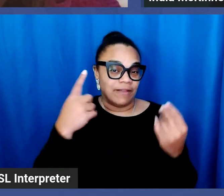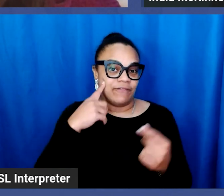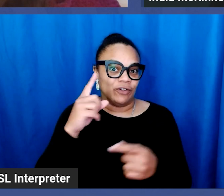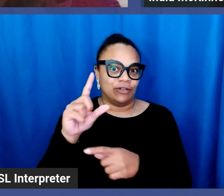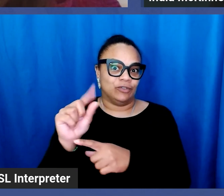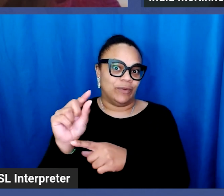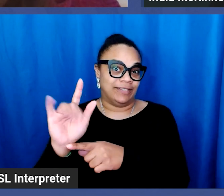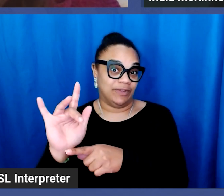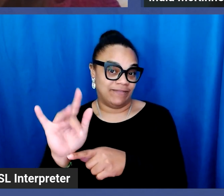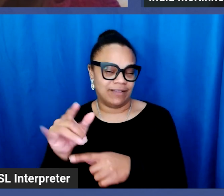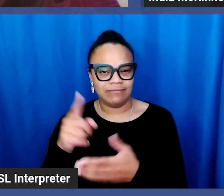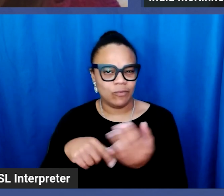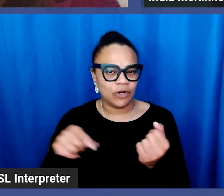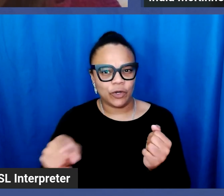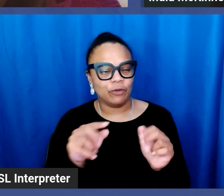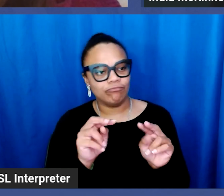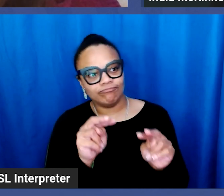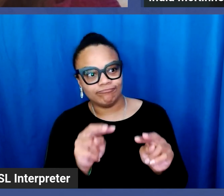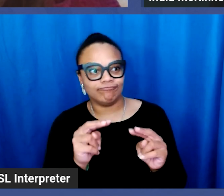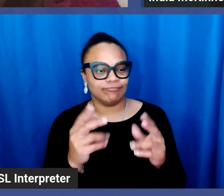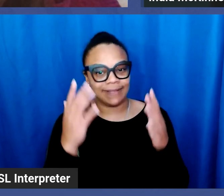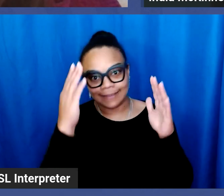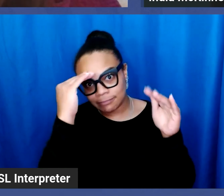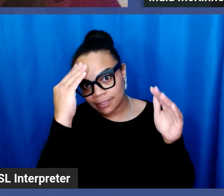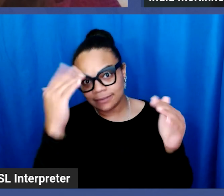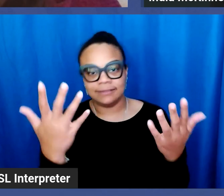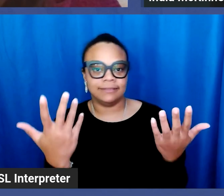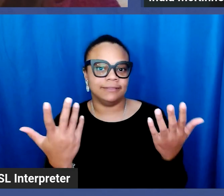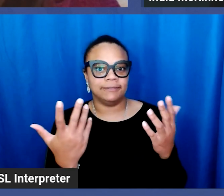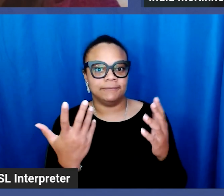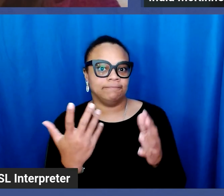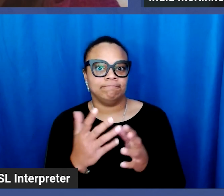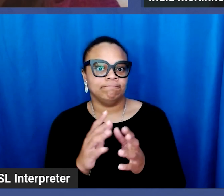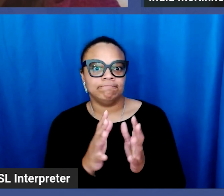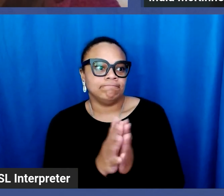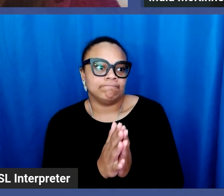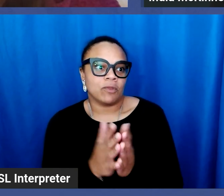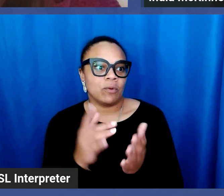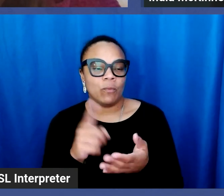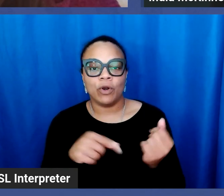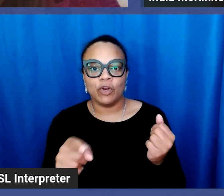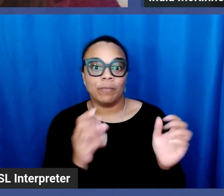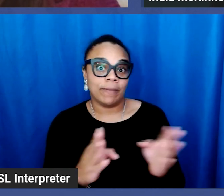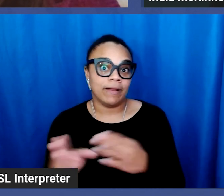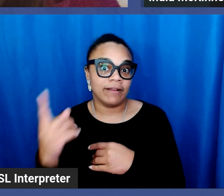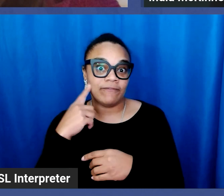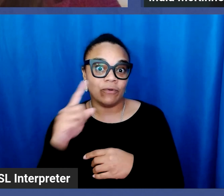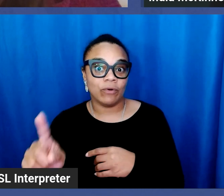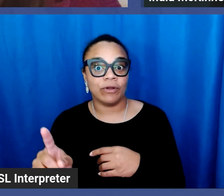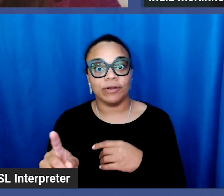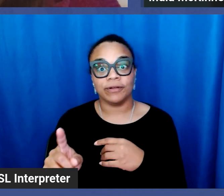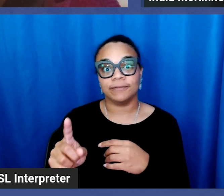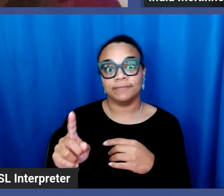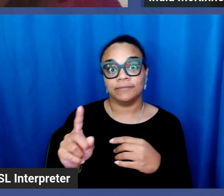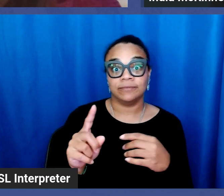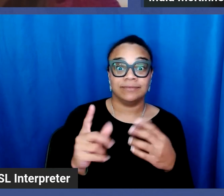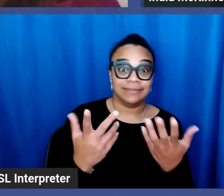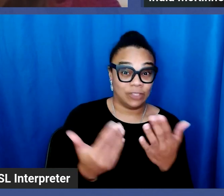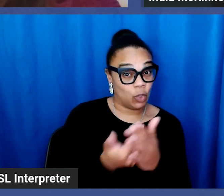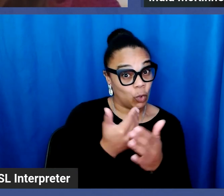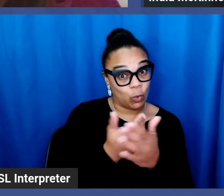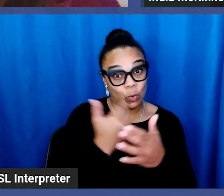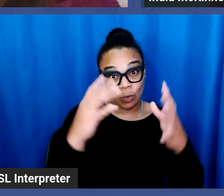2025? What are you looking for? What are you sort of anticipating on this front for, both going into a new